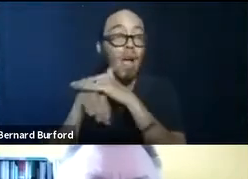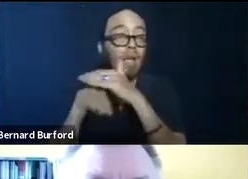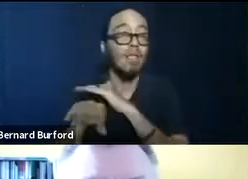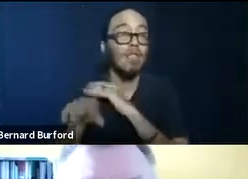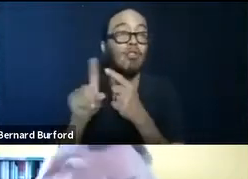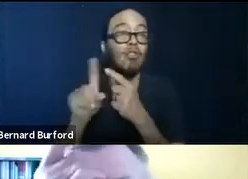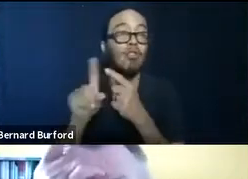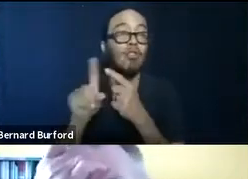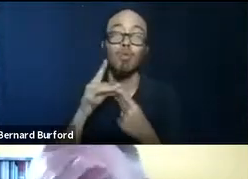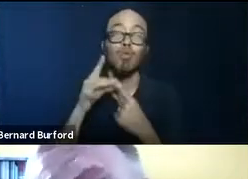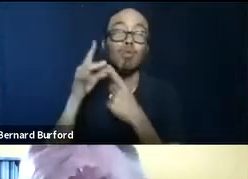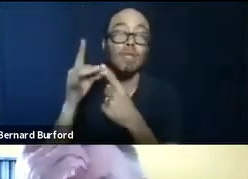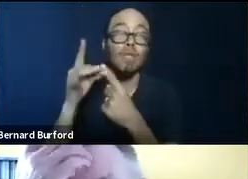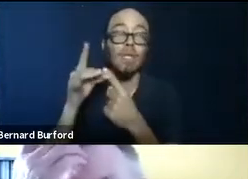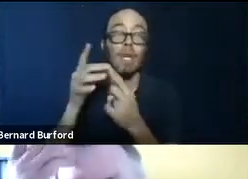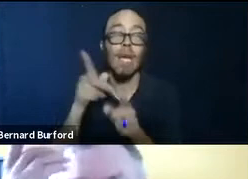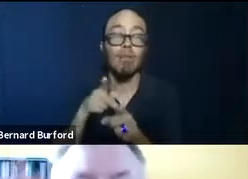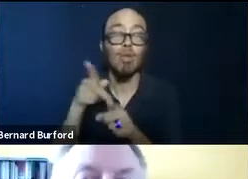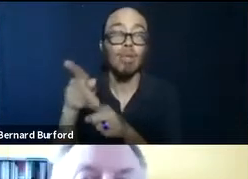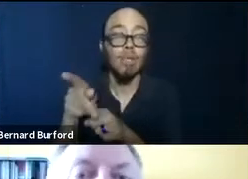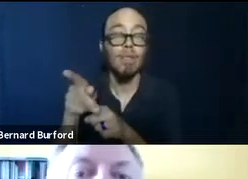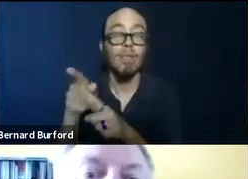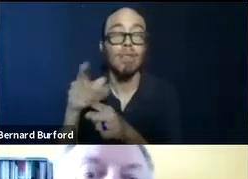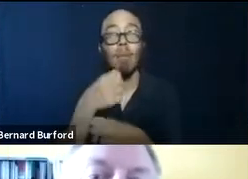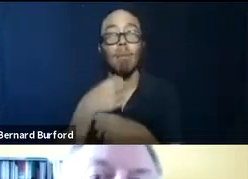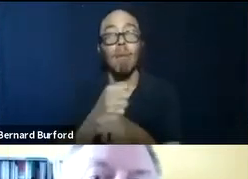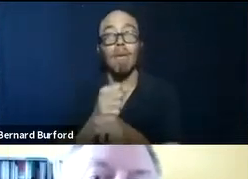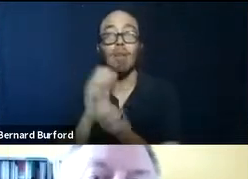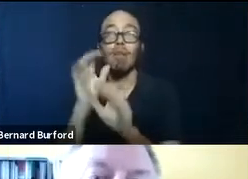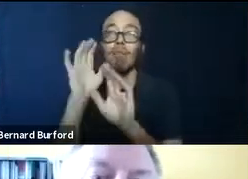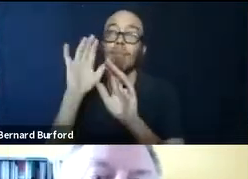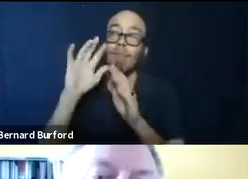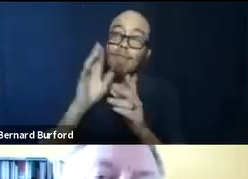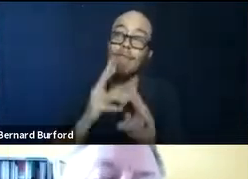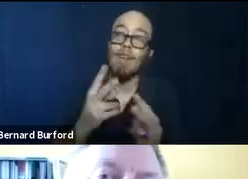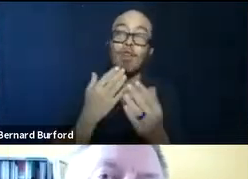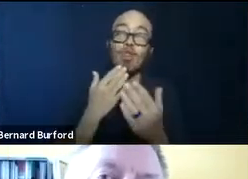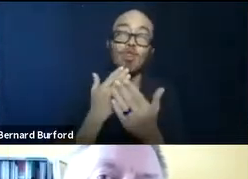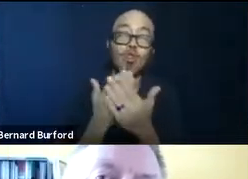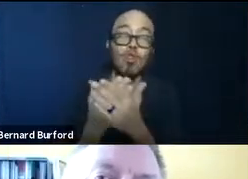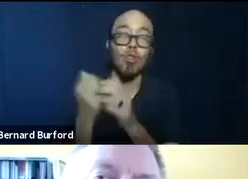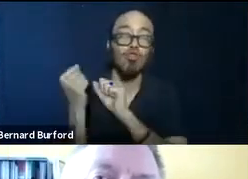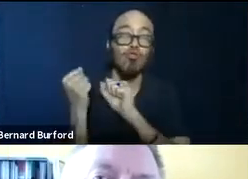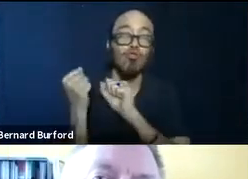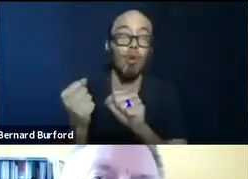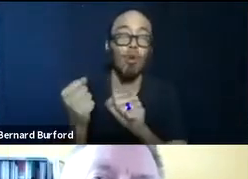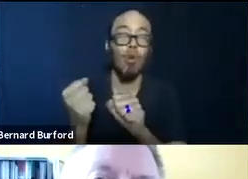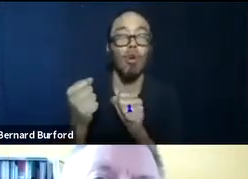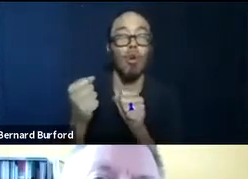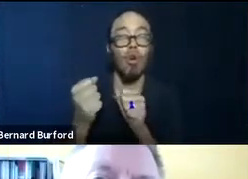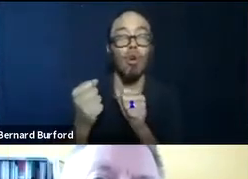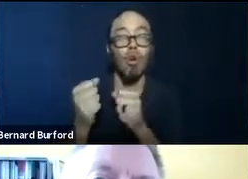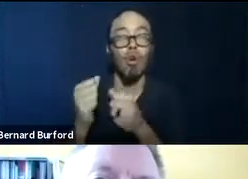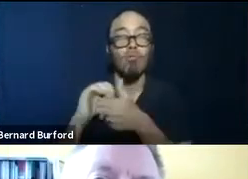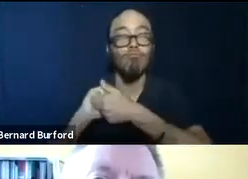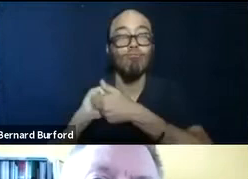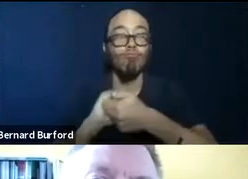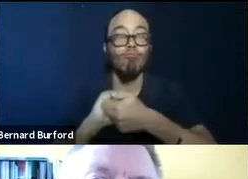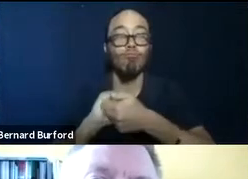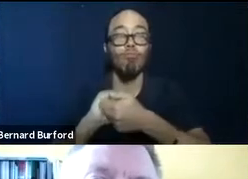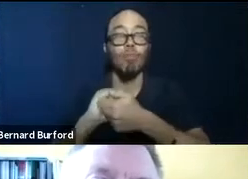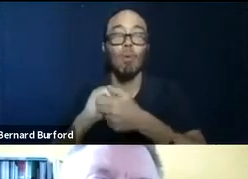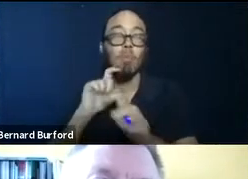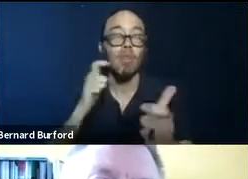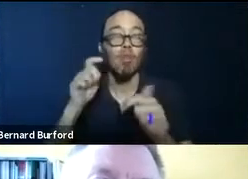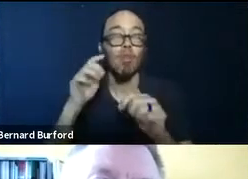expertise, or to create meaningful communities throughout the Zero Project will be bigger than